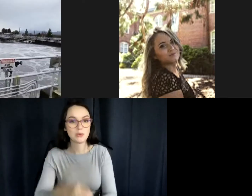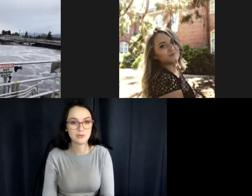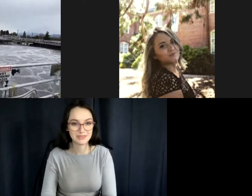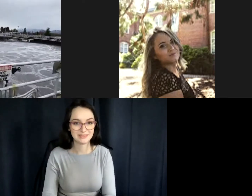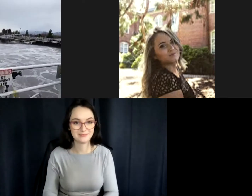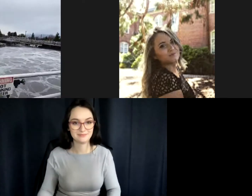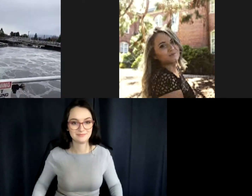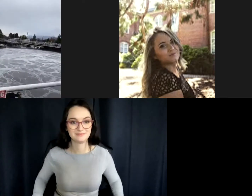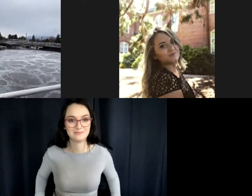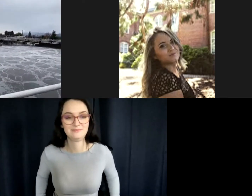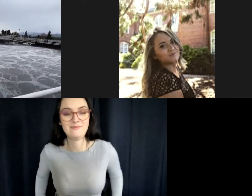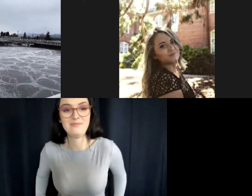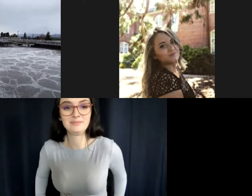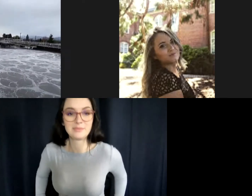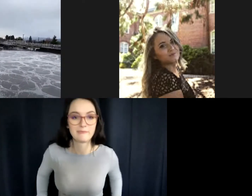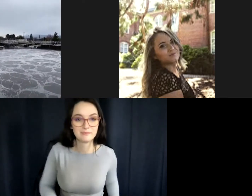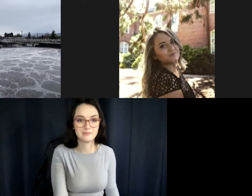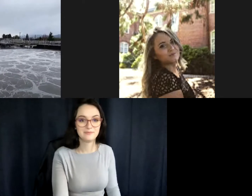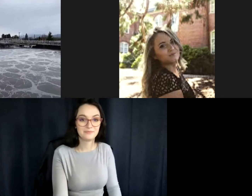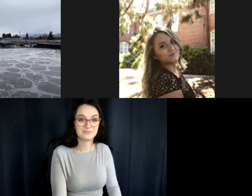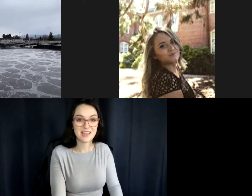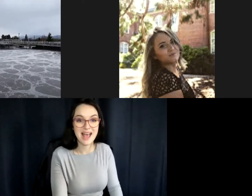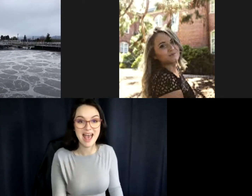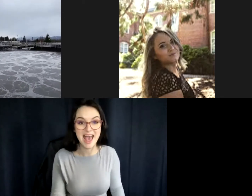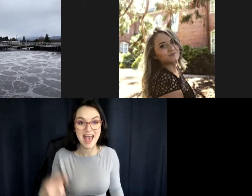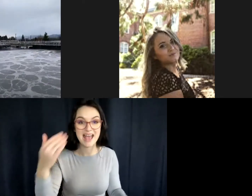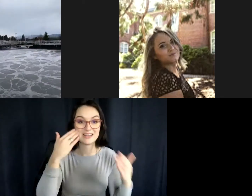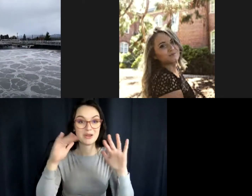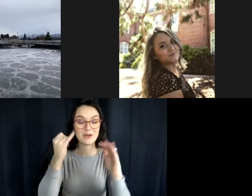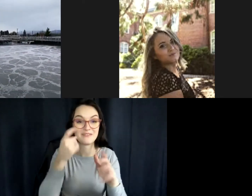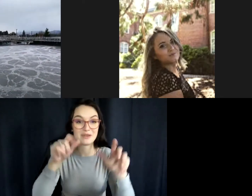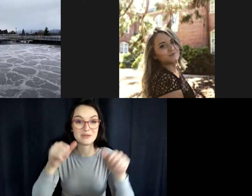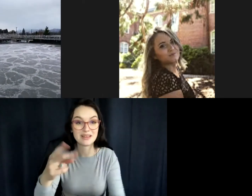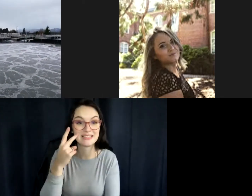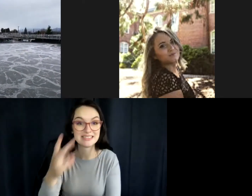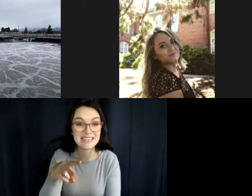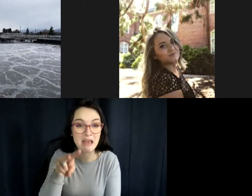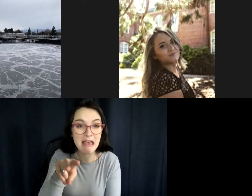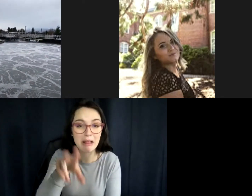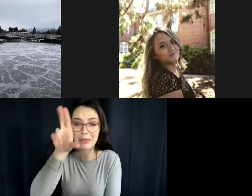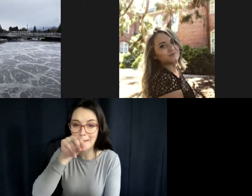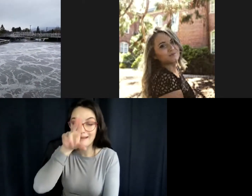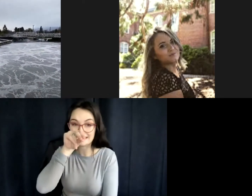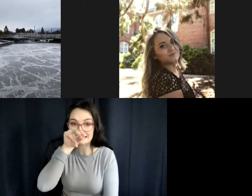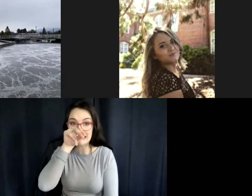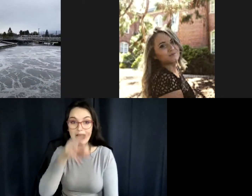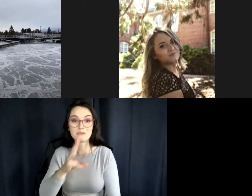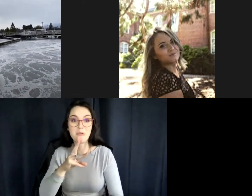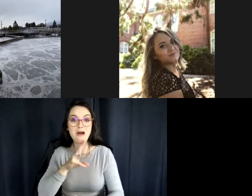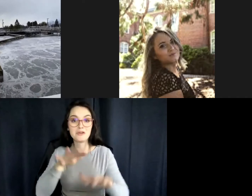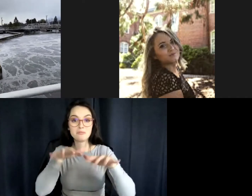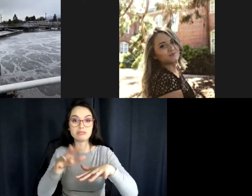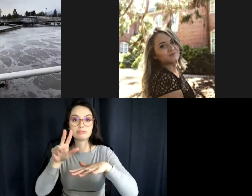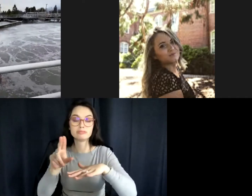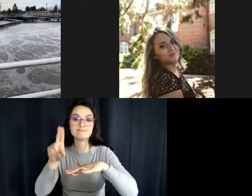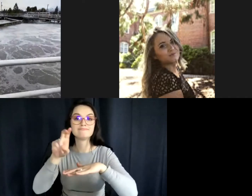well, but that water is not swimmable. Oh my gosh. Yeah, and then look at this is really shallow and it's like Yeah.